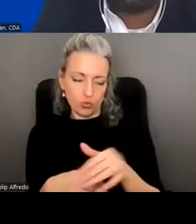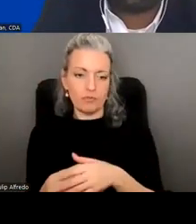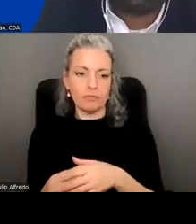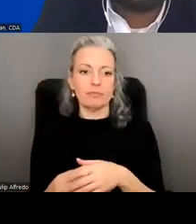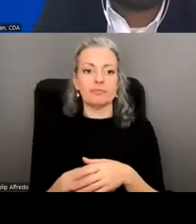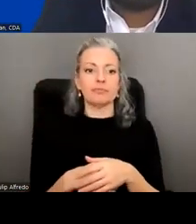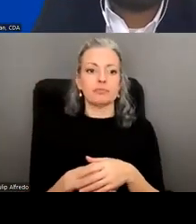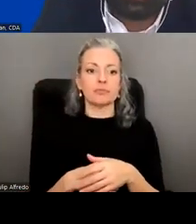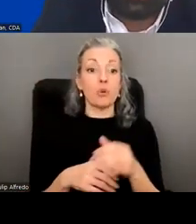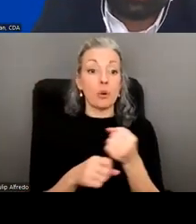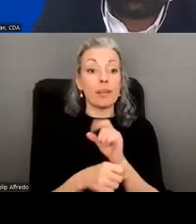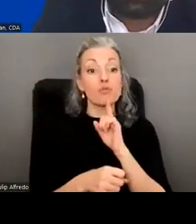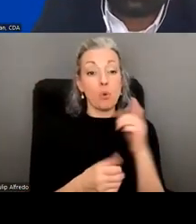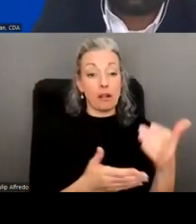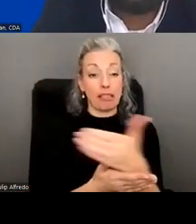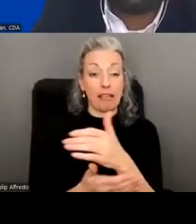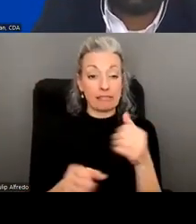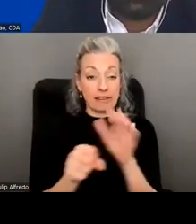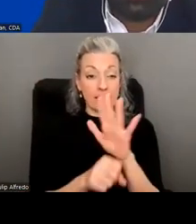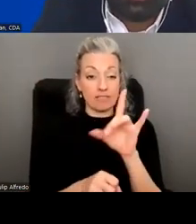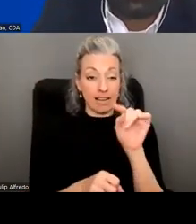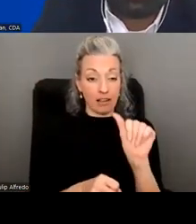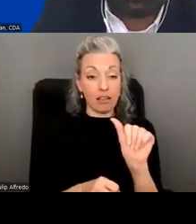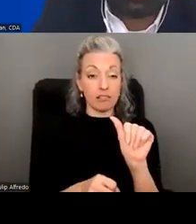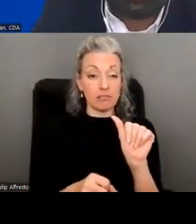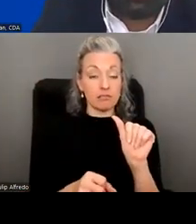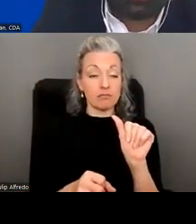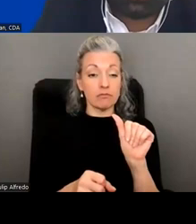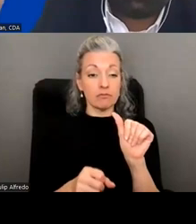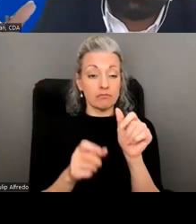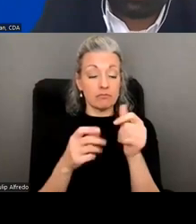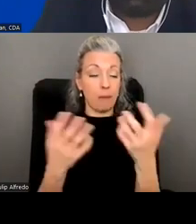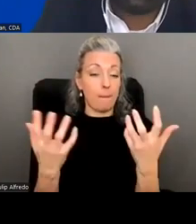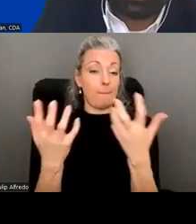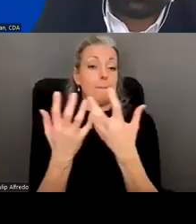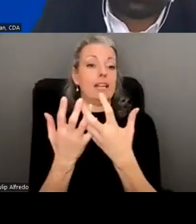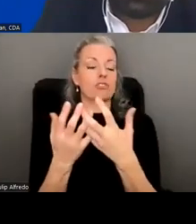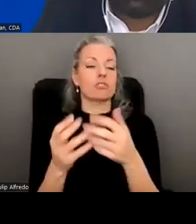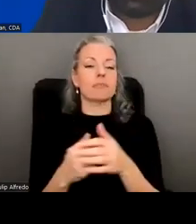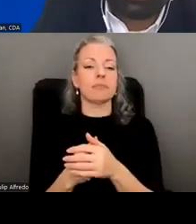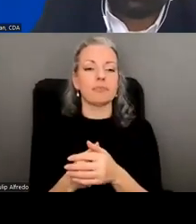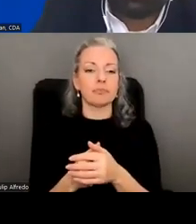because we want to make sure that we collect enough data that it's significant. And the research team at UCSF, they employ best